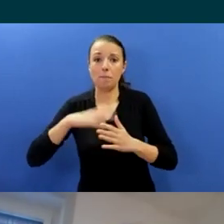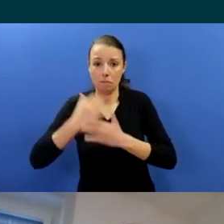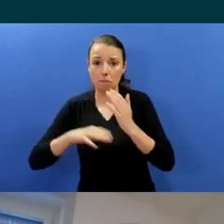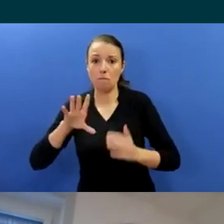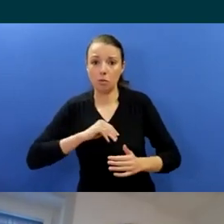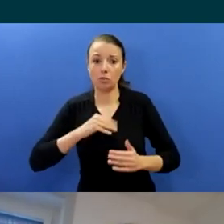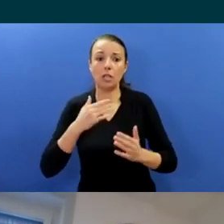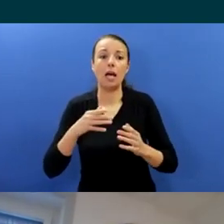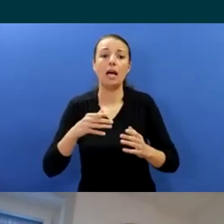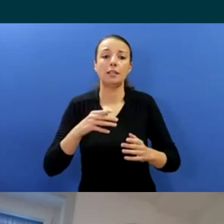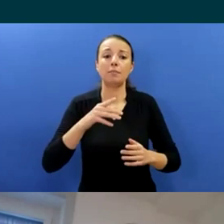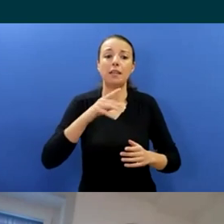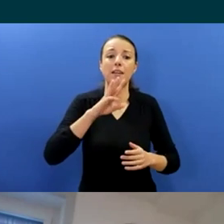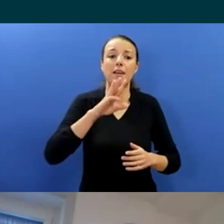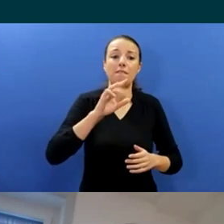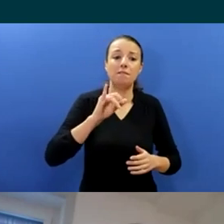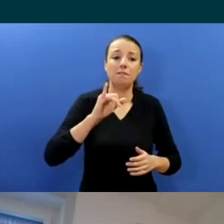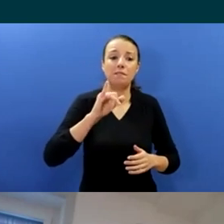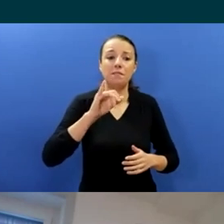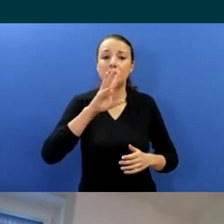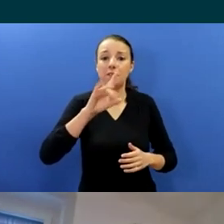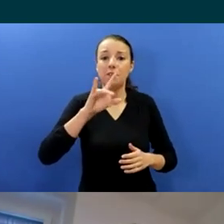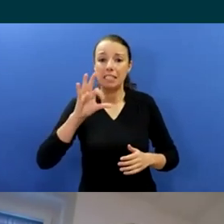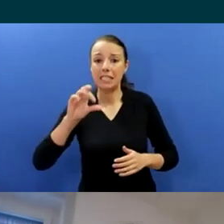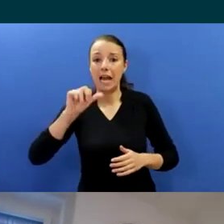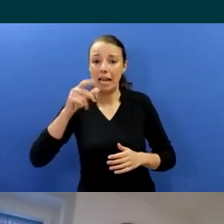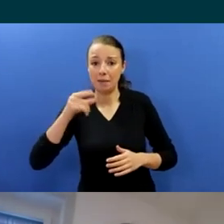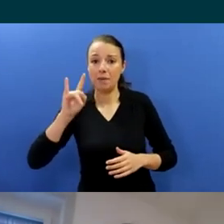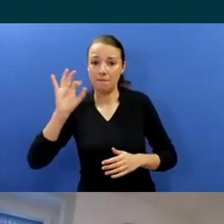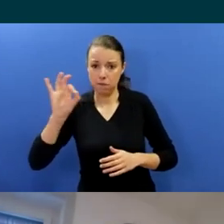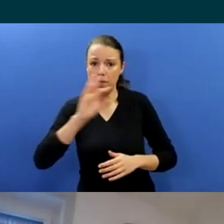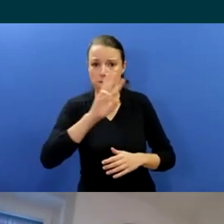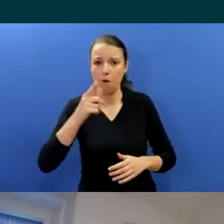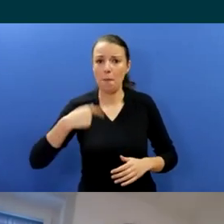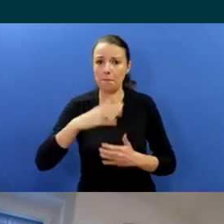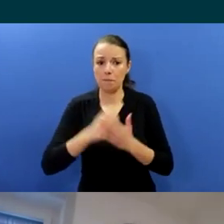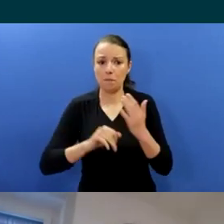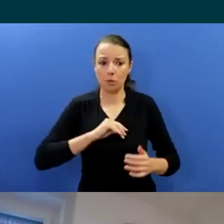got money from the 2i-SECAP project.